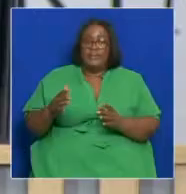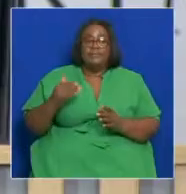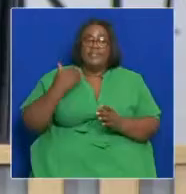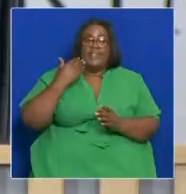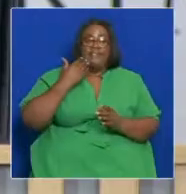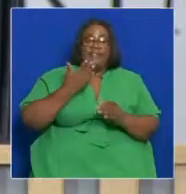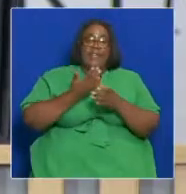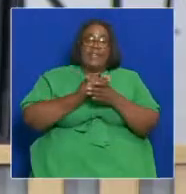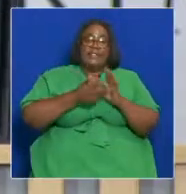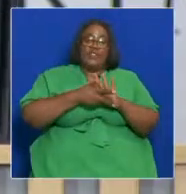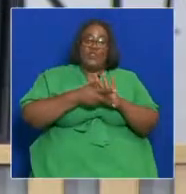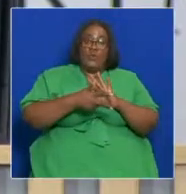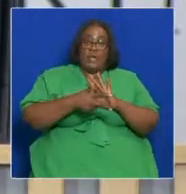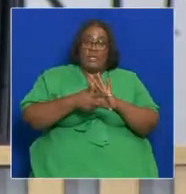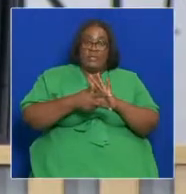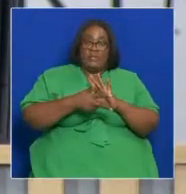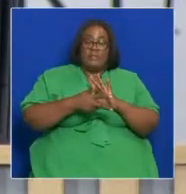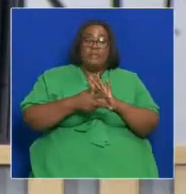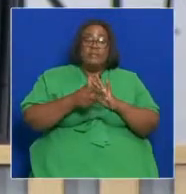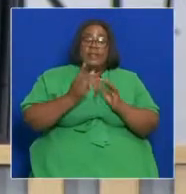it goes to the project managers.